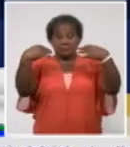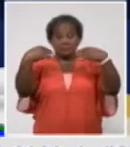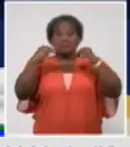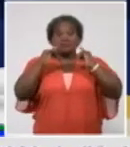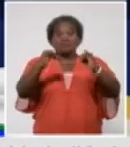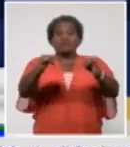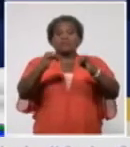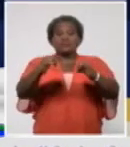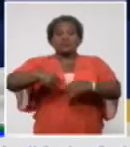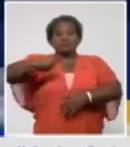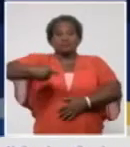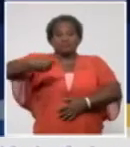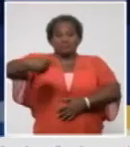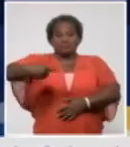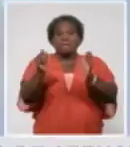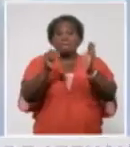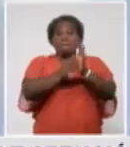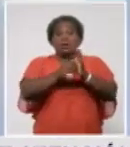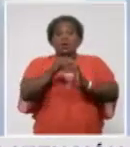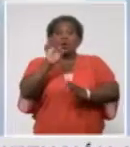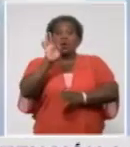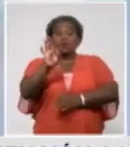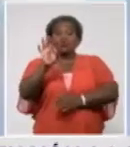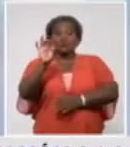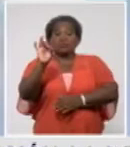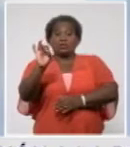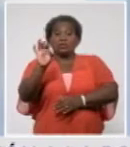briefing. Today we report